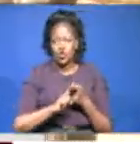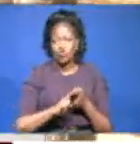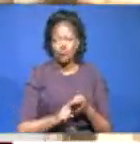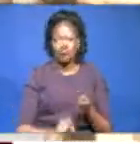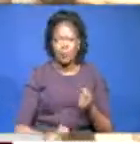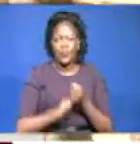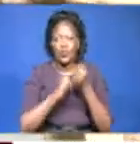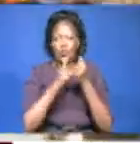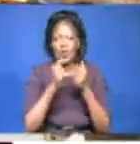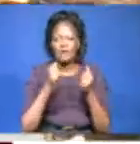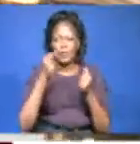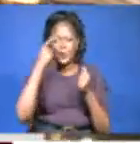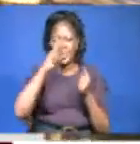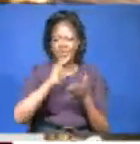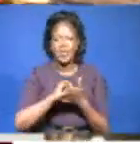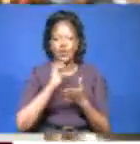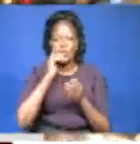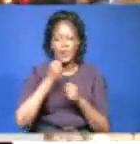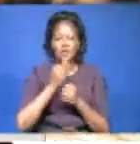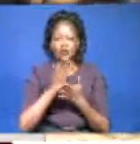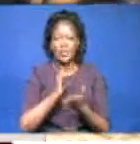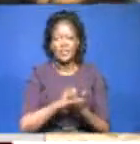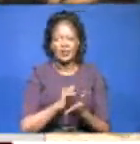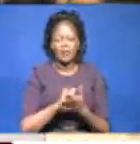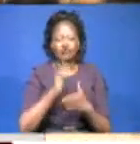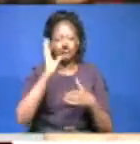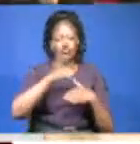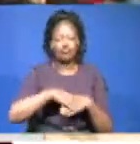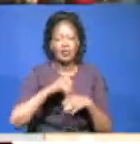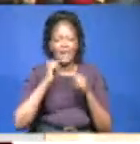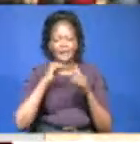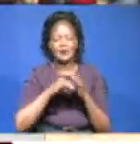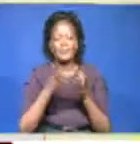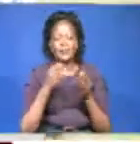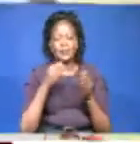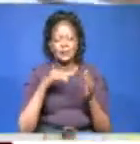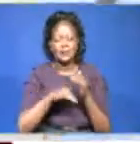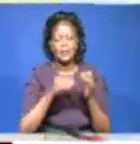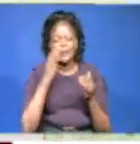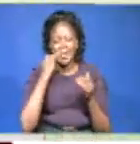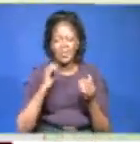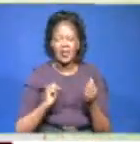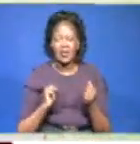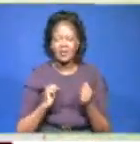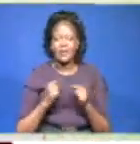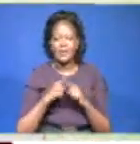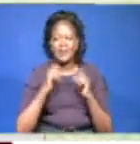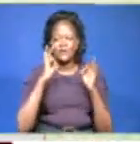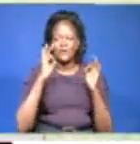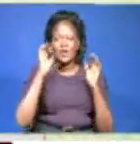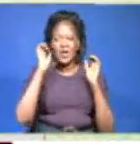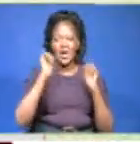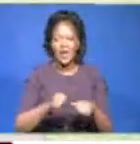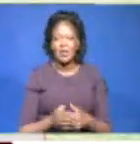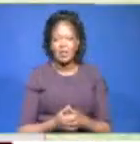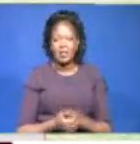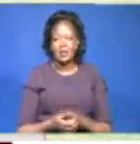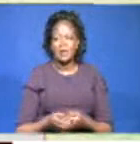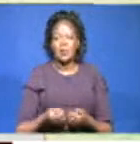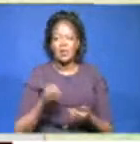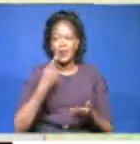place policies that will ensure sanitary towels can easily be accessed by the girls. But if we could pass policies